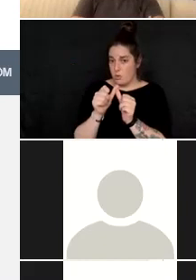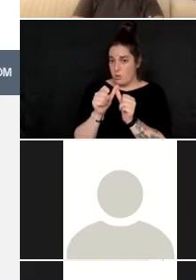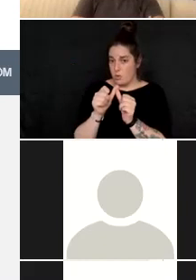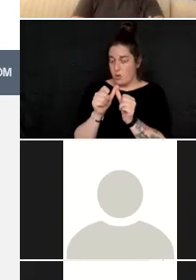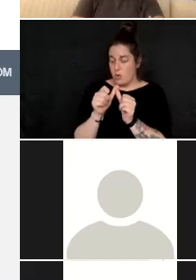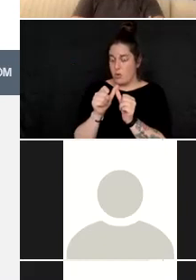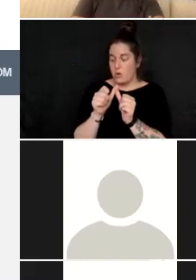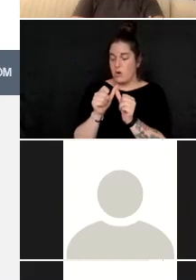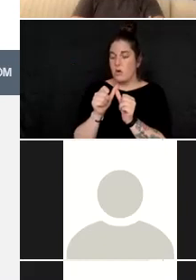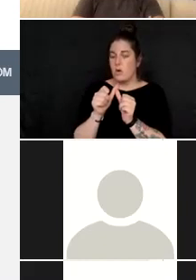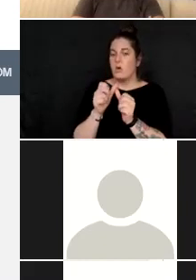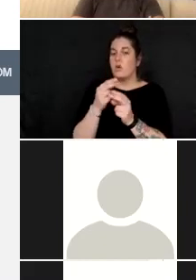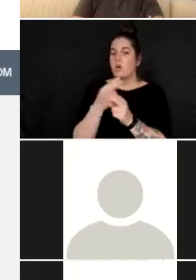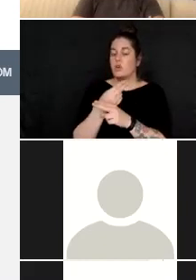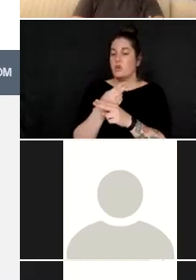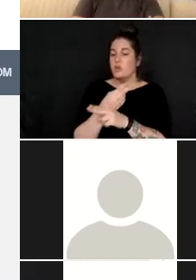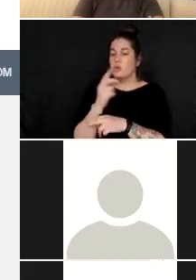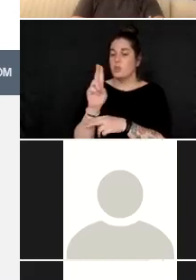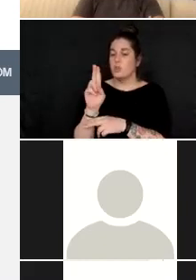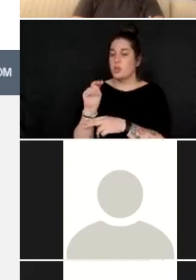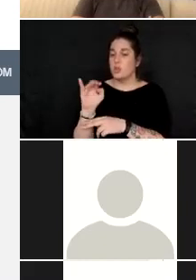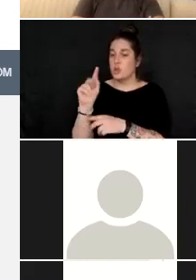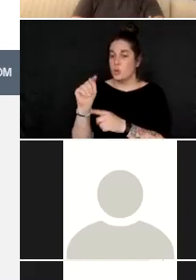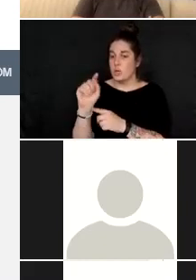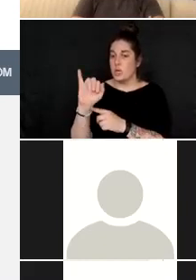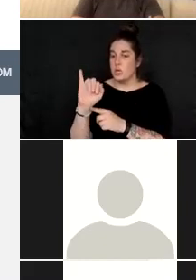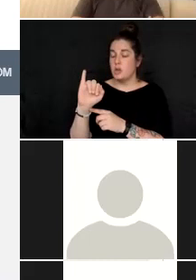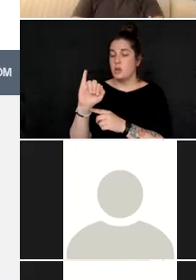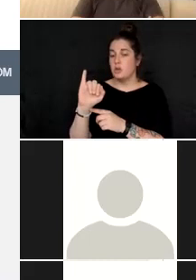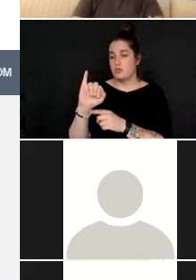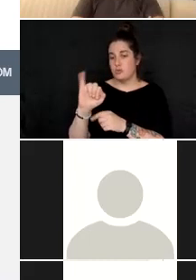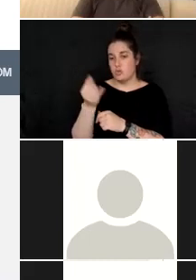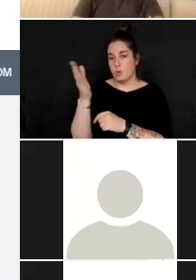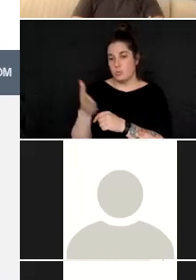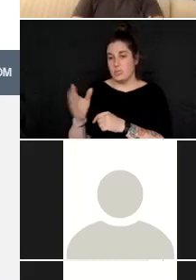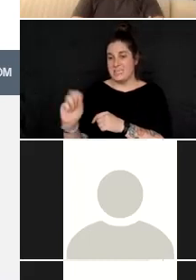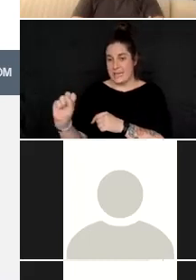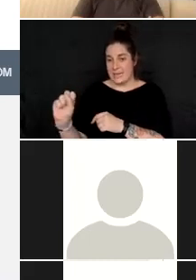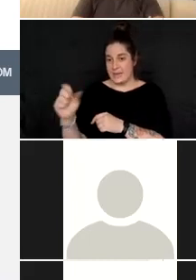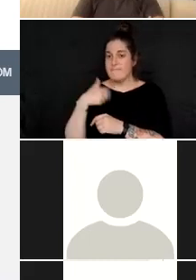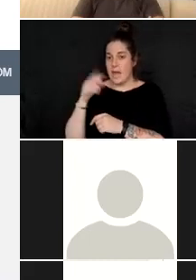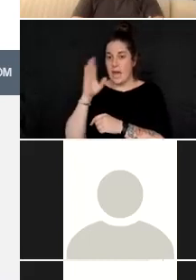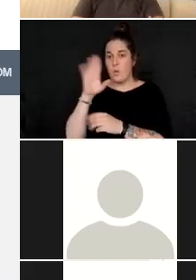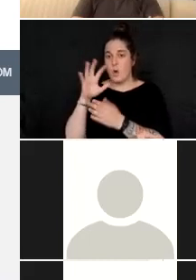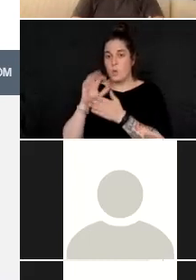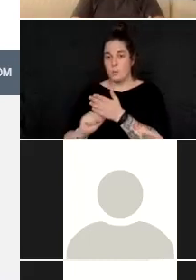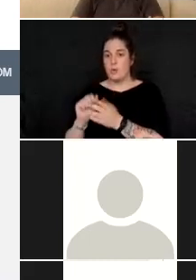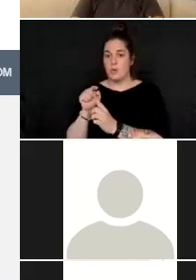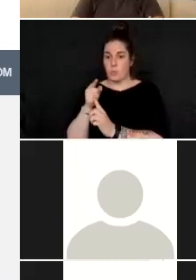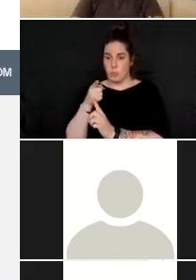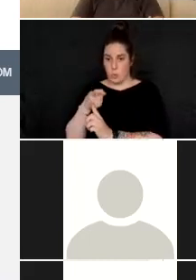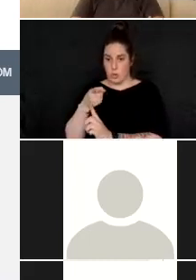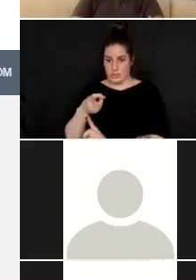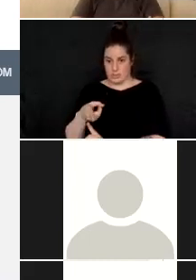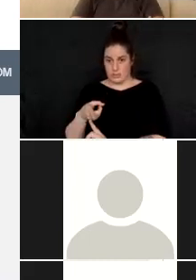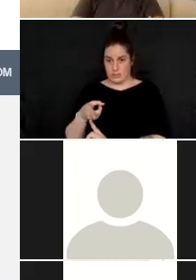if you use the unit joules per second, I'm going to take points off, because